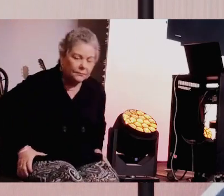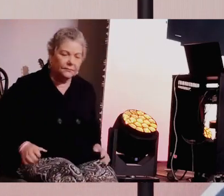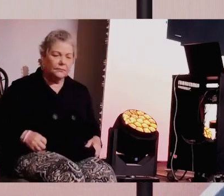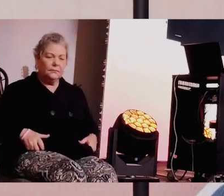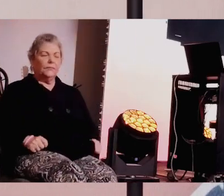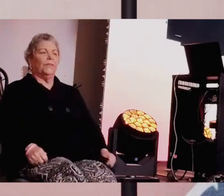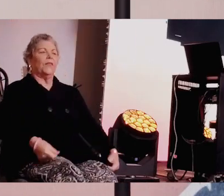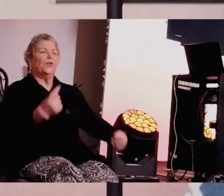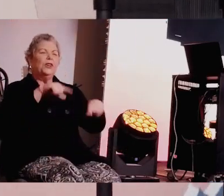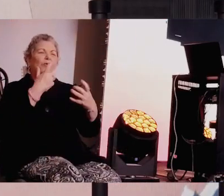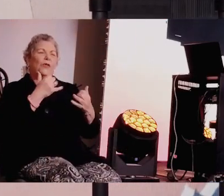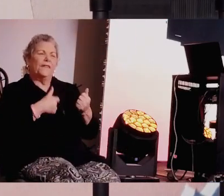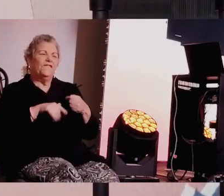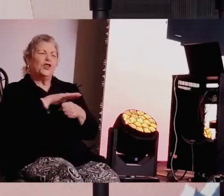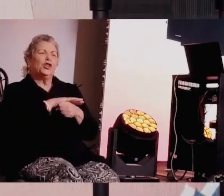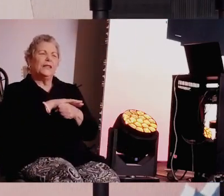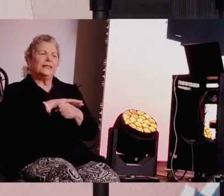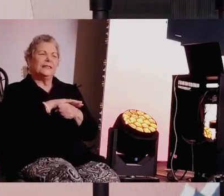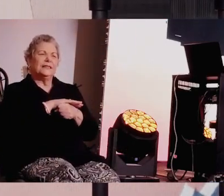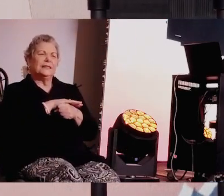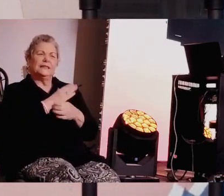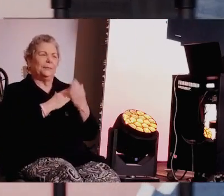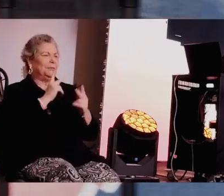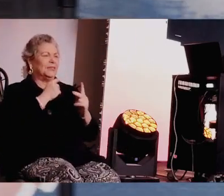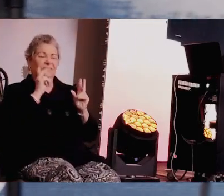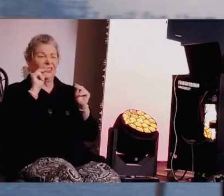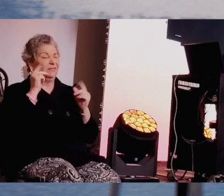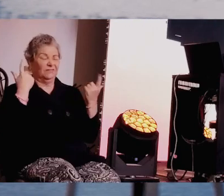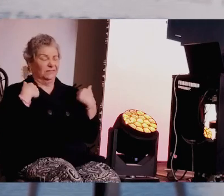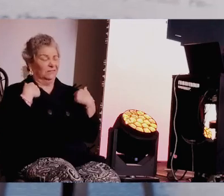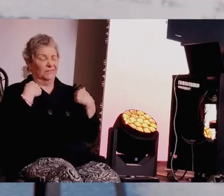life, it's a big fat no, I'm not doing that.